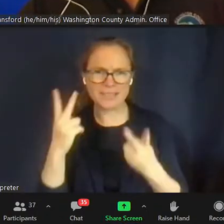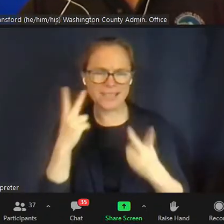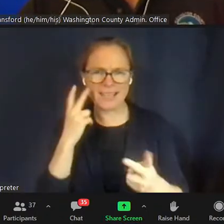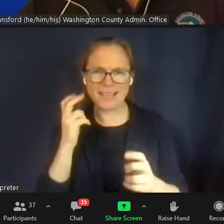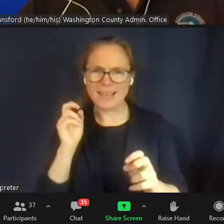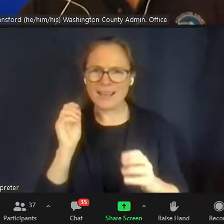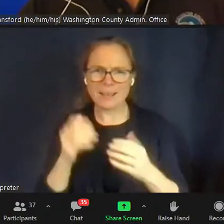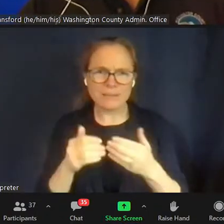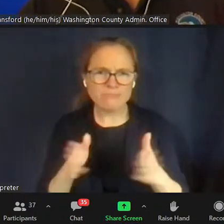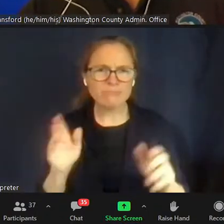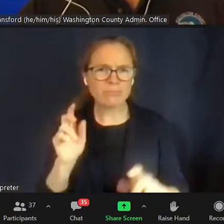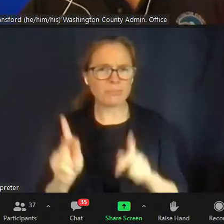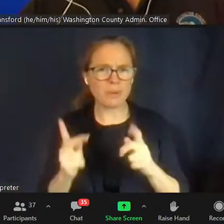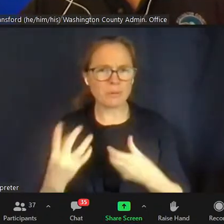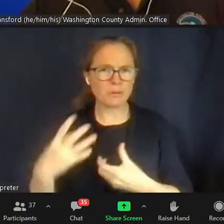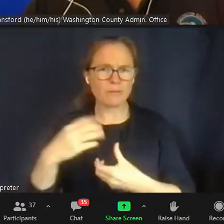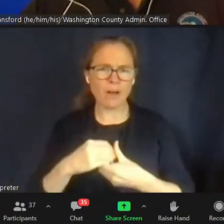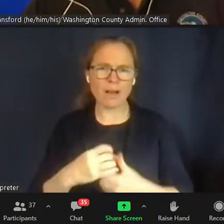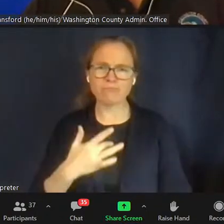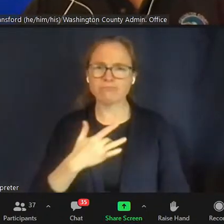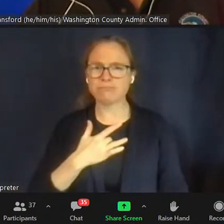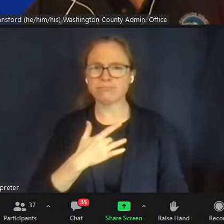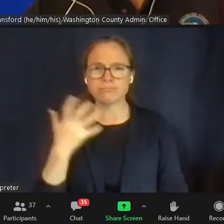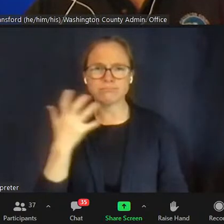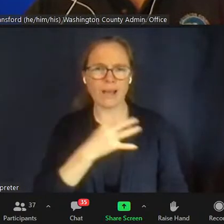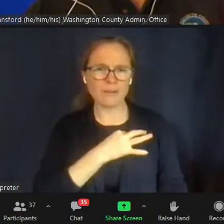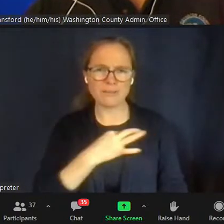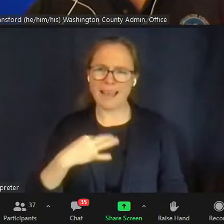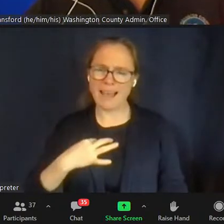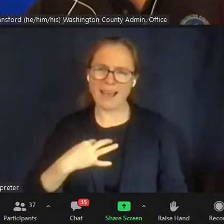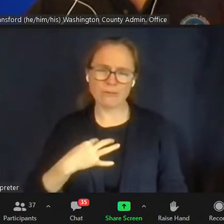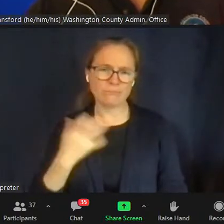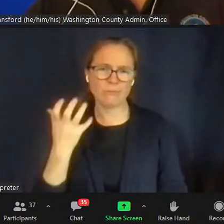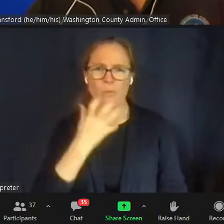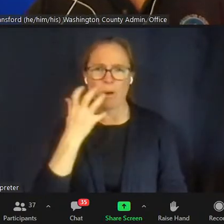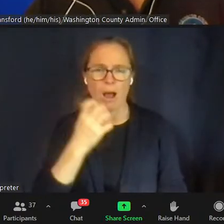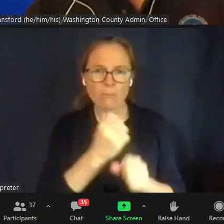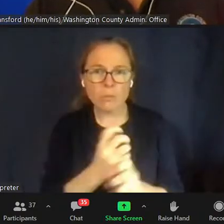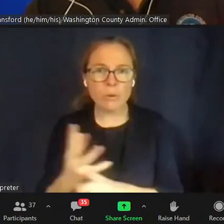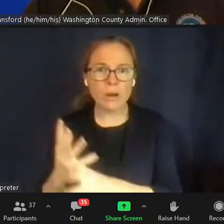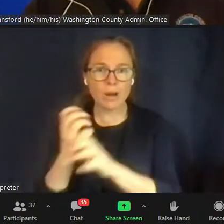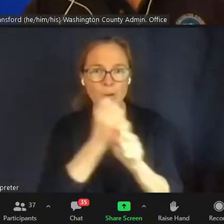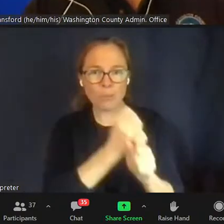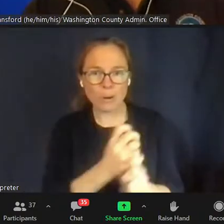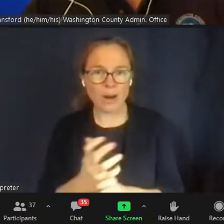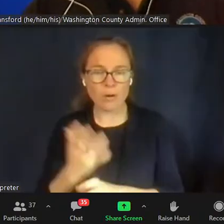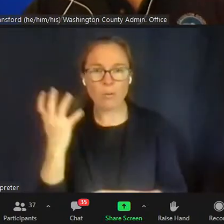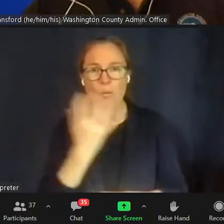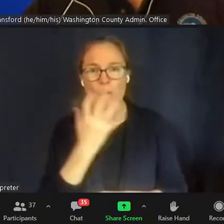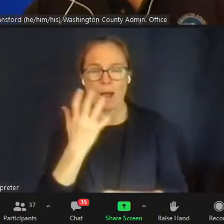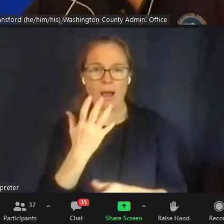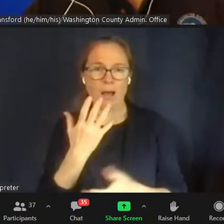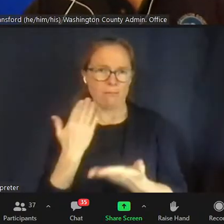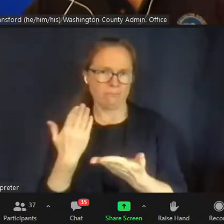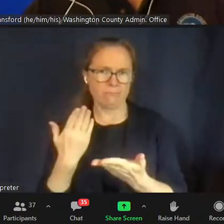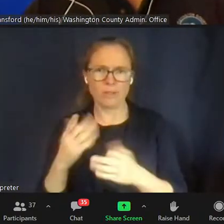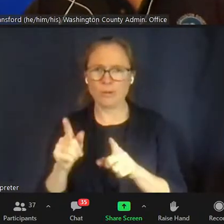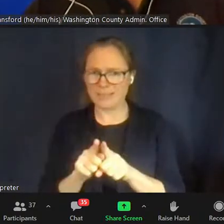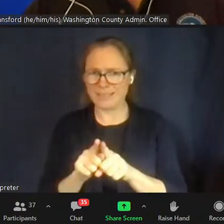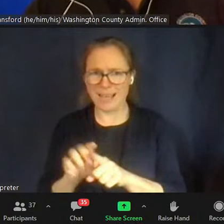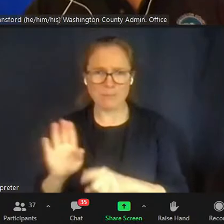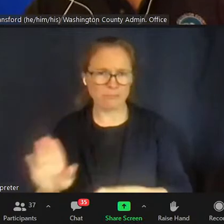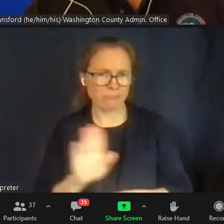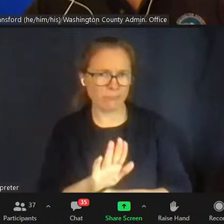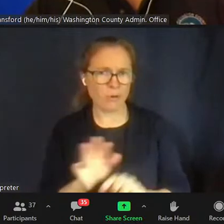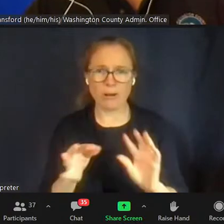always heartwarming to see how our staff prepares and does their work. So I would echo both of my